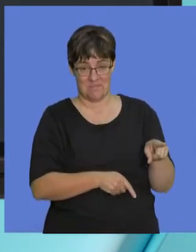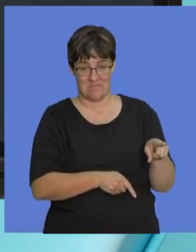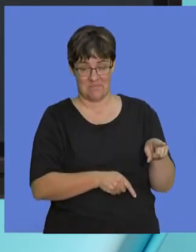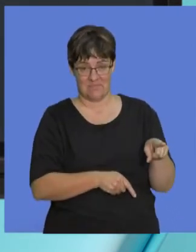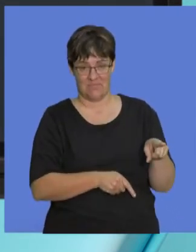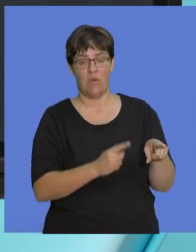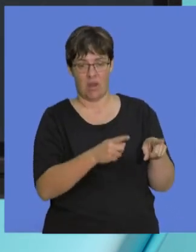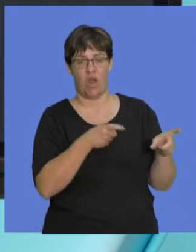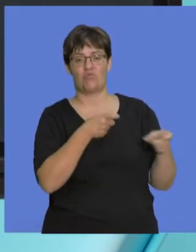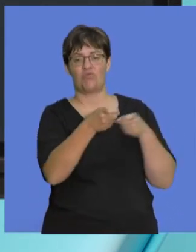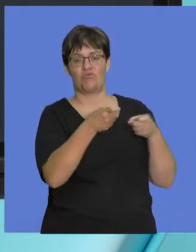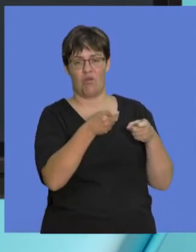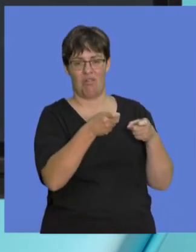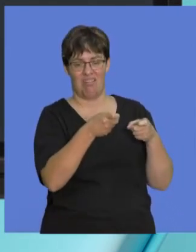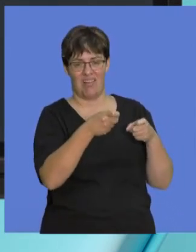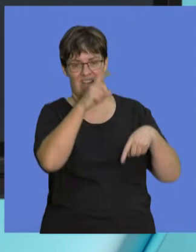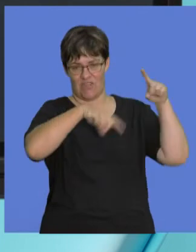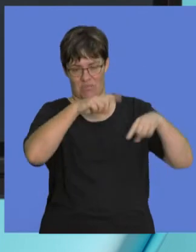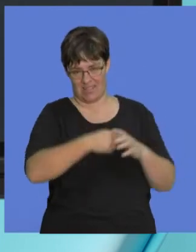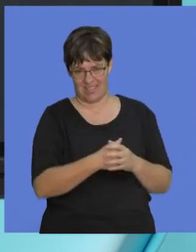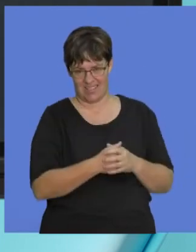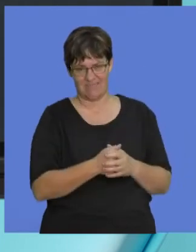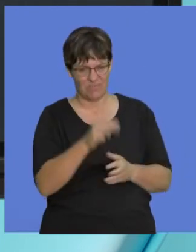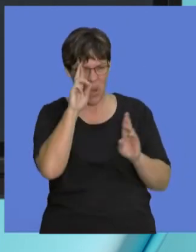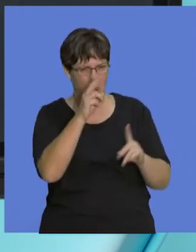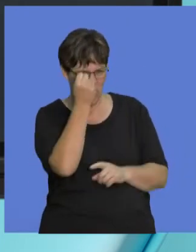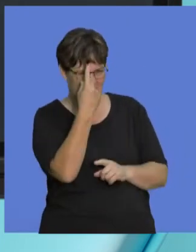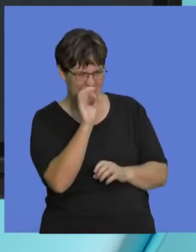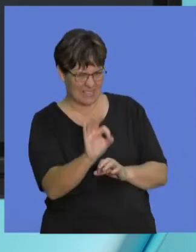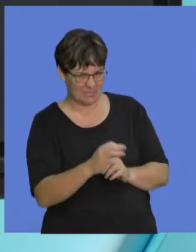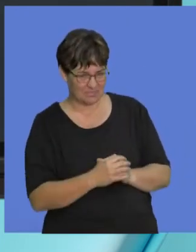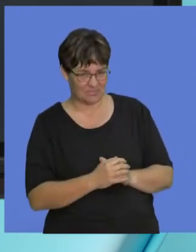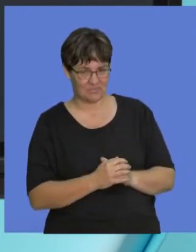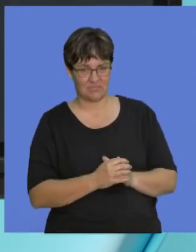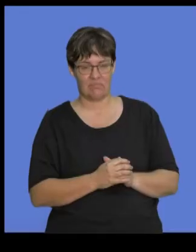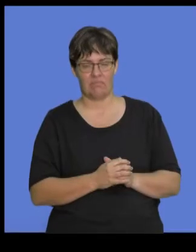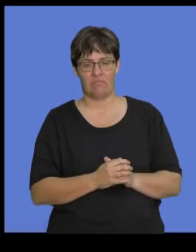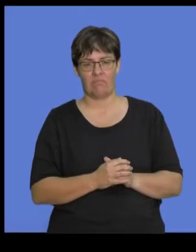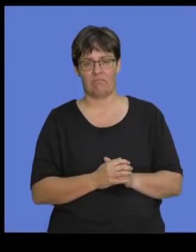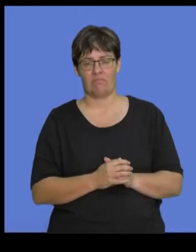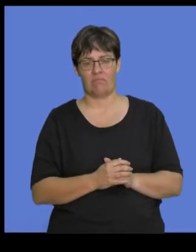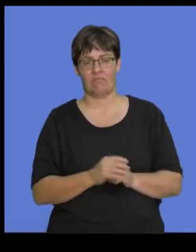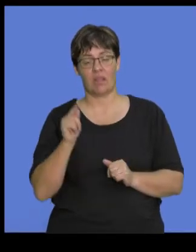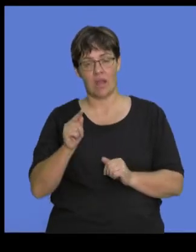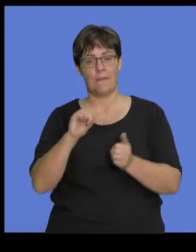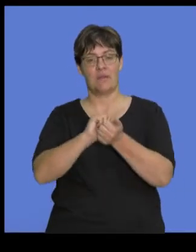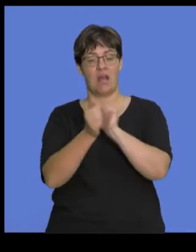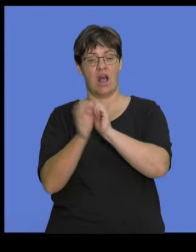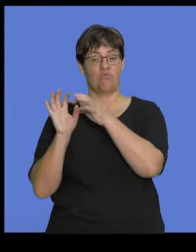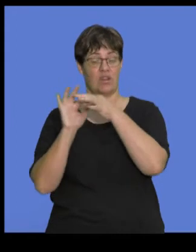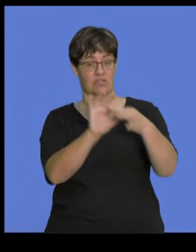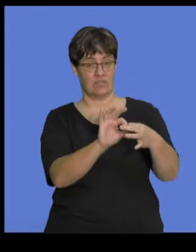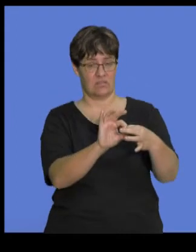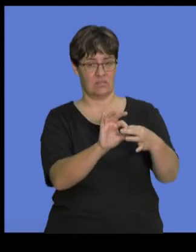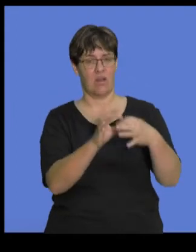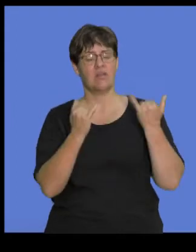was actually our controlled variable in this case. Hopefully it makes a bit of sense, okay? Now, if this is the mathematical